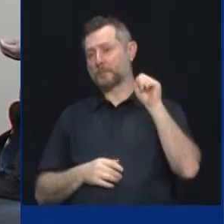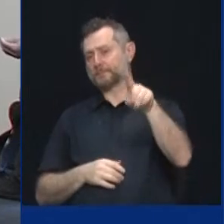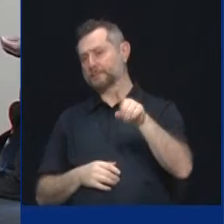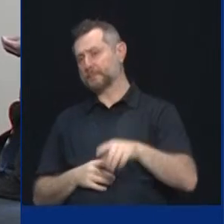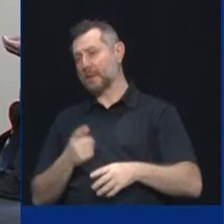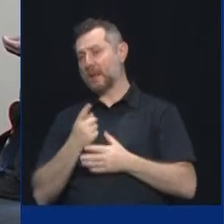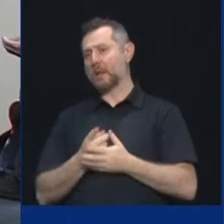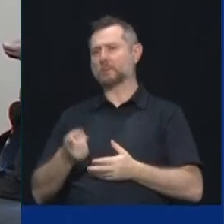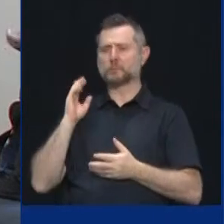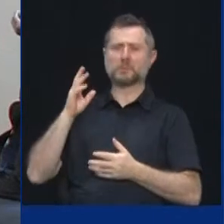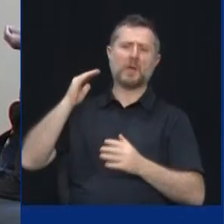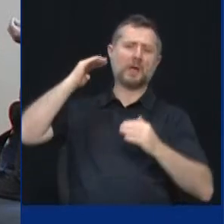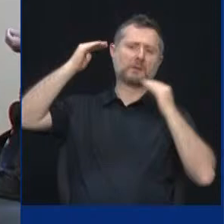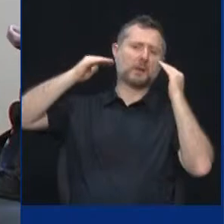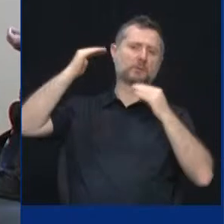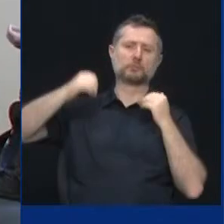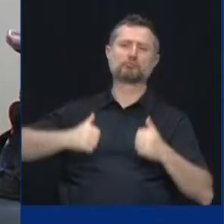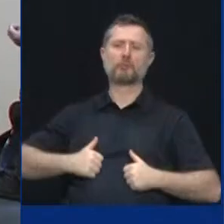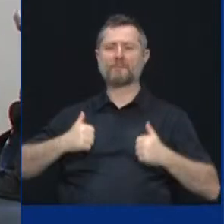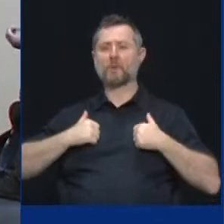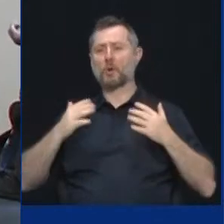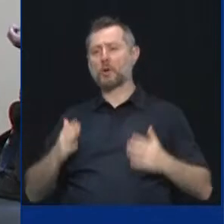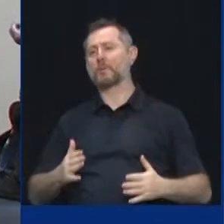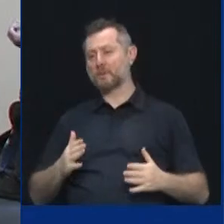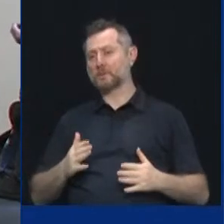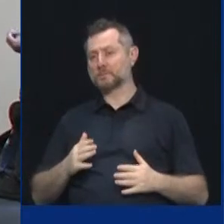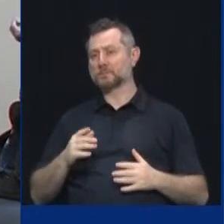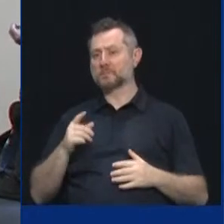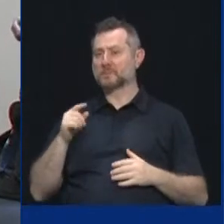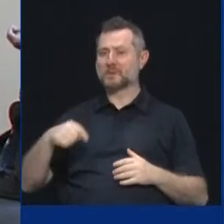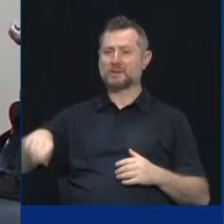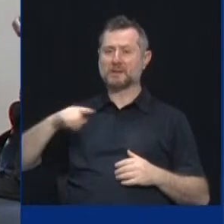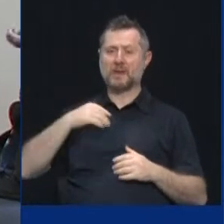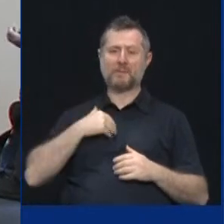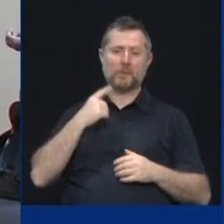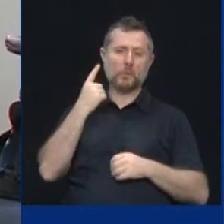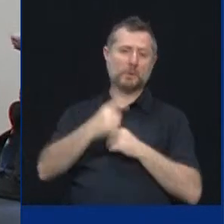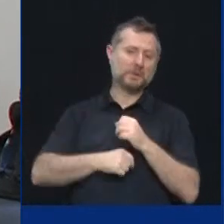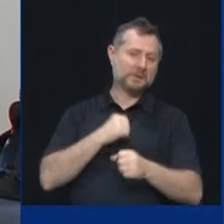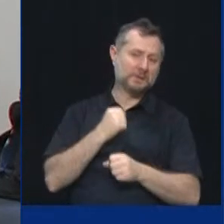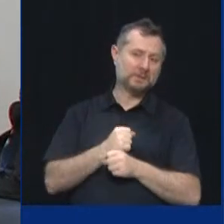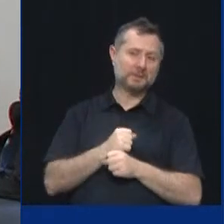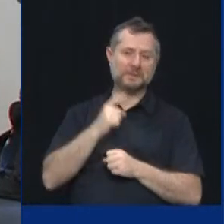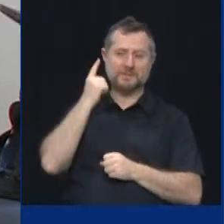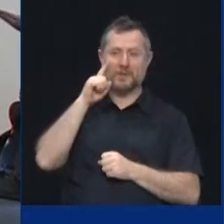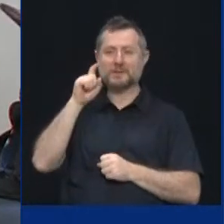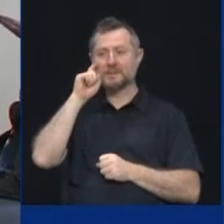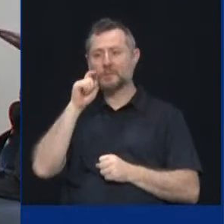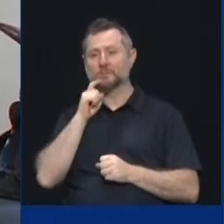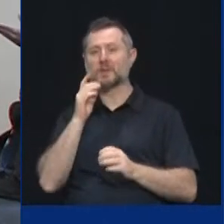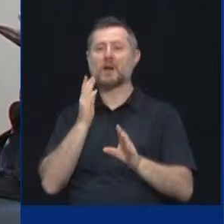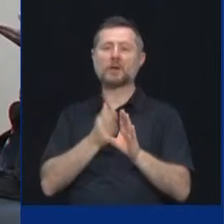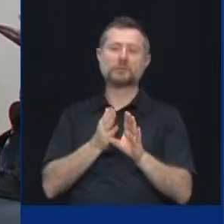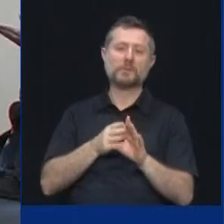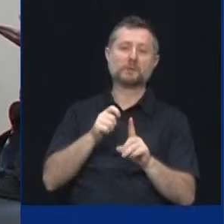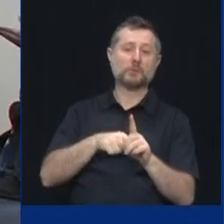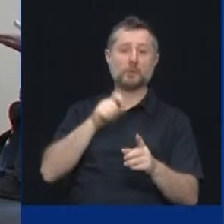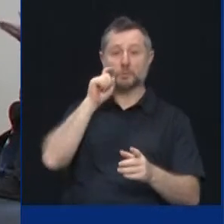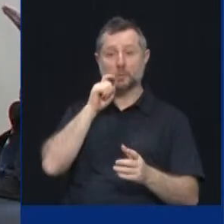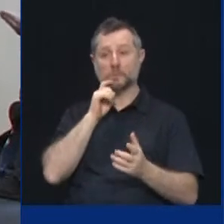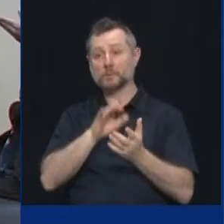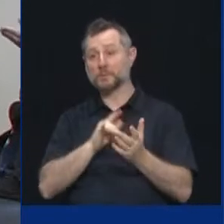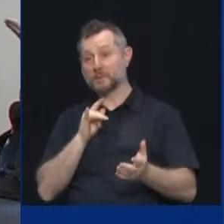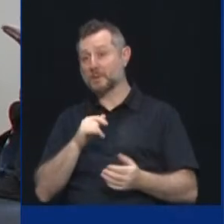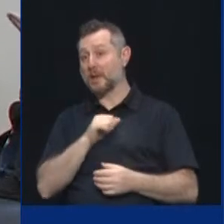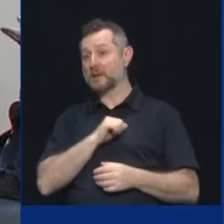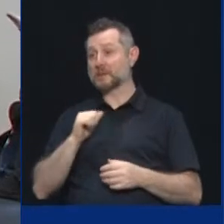right now. We'll give a 1-year look-back period for civil suits for survivors of sexual assault and harassment. Will you sign the bill if the Assembly